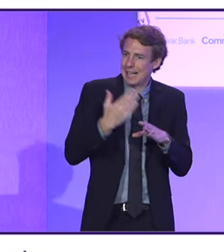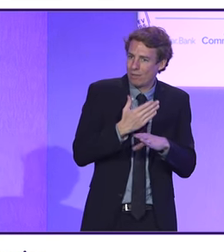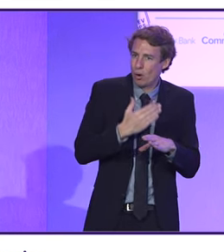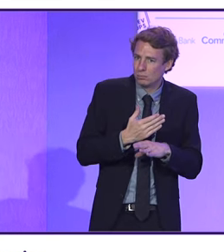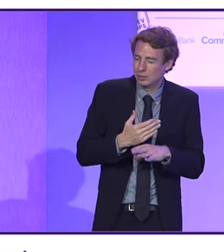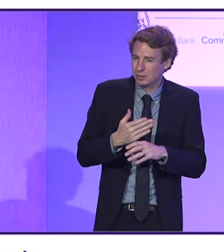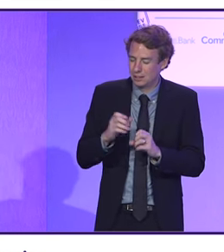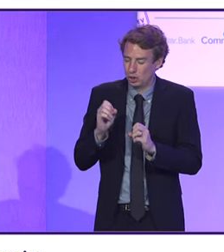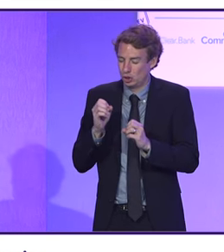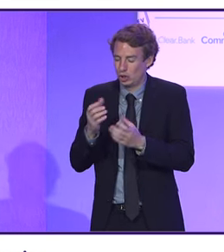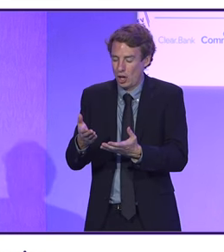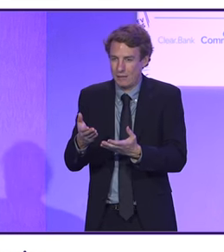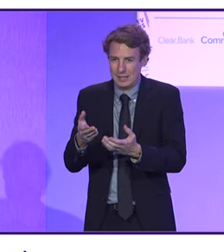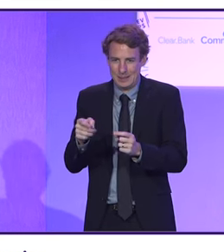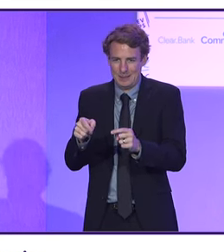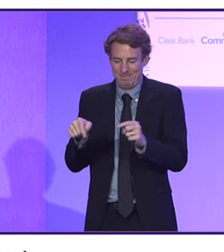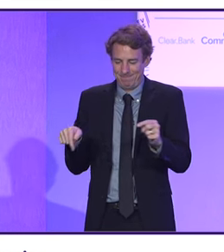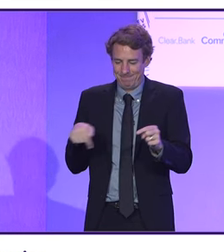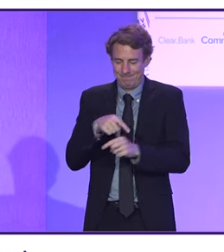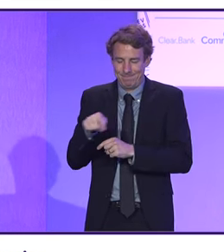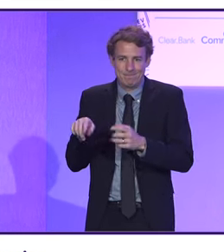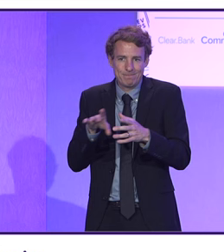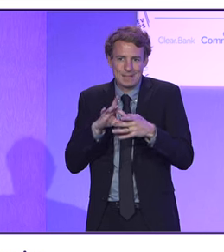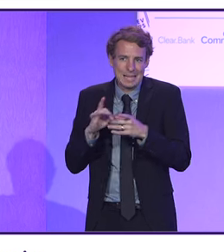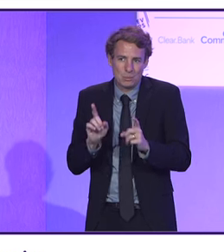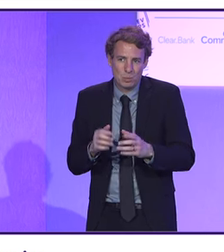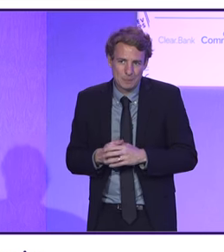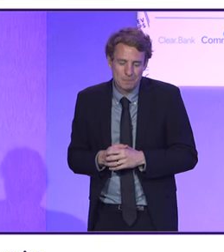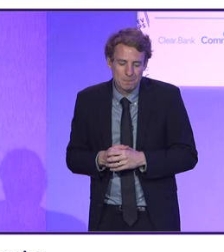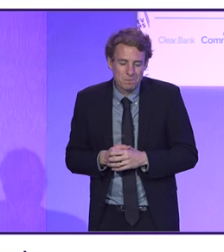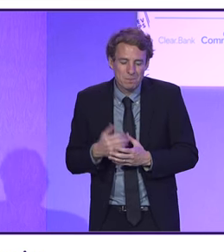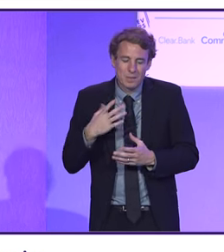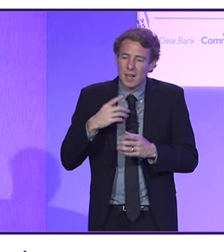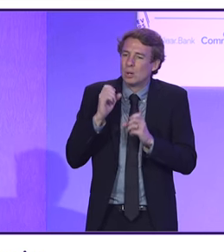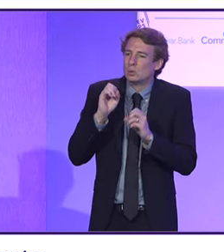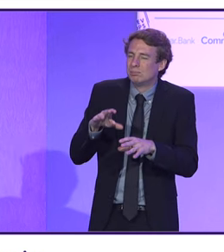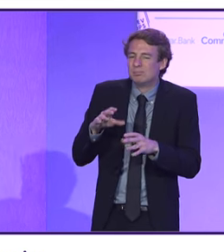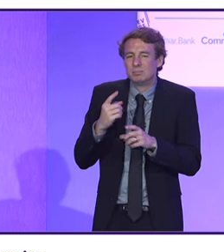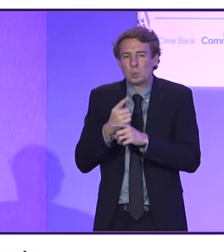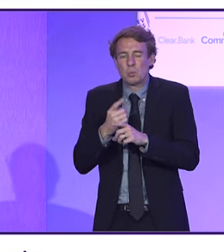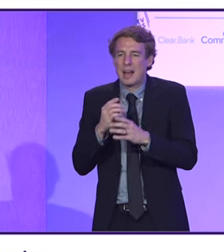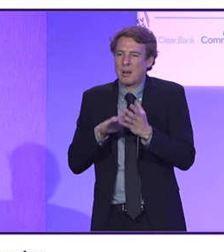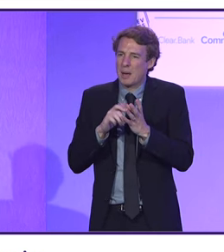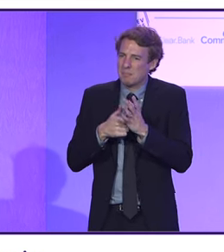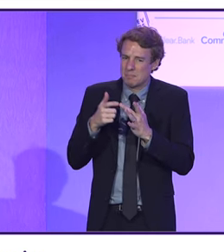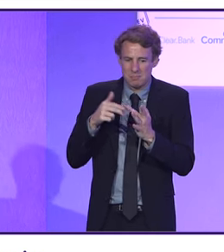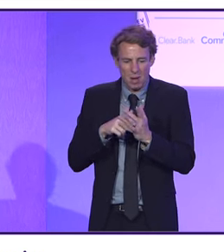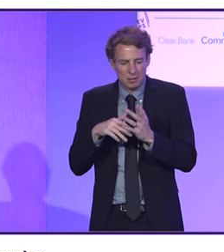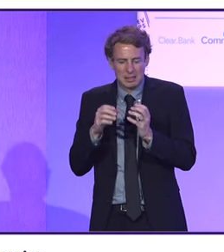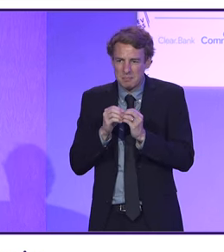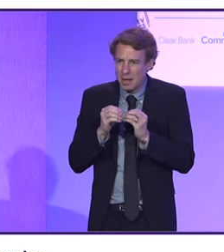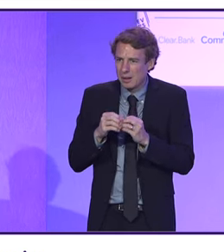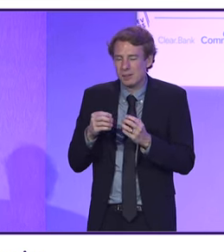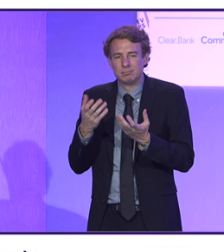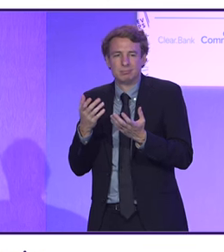is this DevOps? And I'm going to defer to the Martin Fowler blog, to Evan Botcher. This is from 2017, just to call out. So when we talk